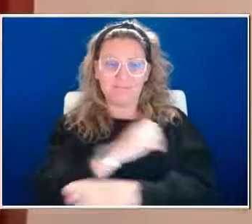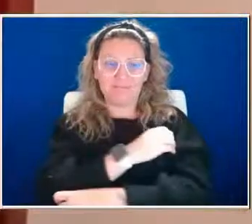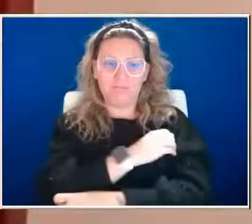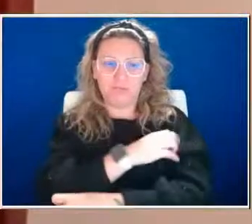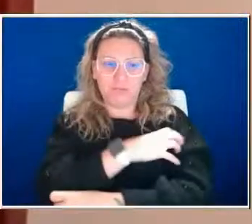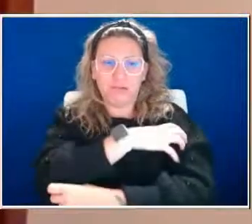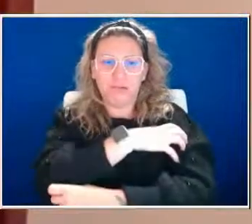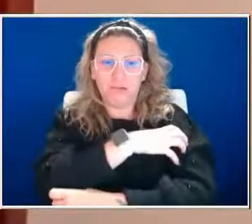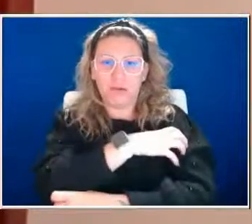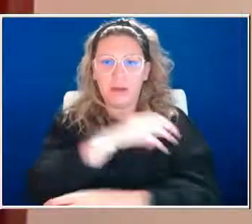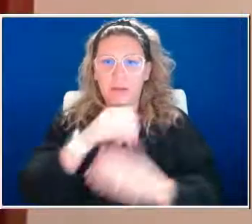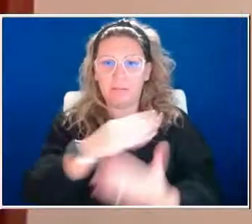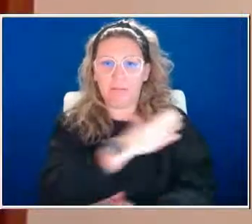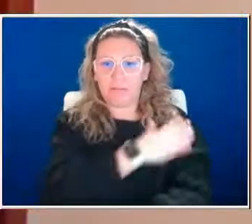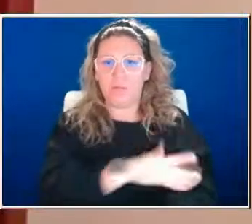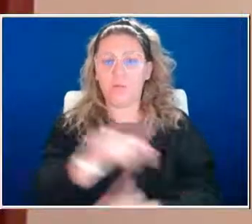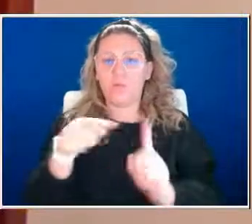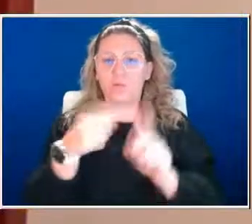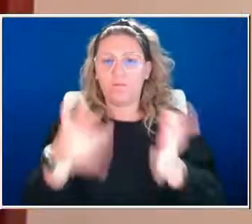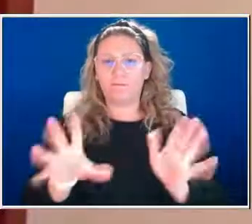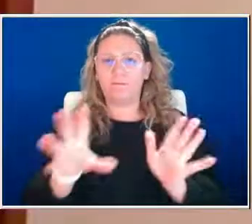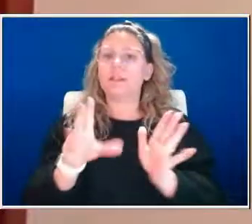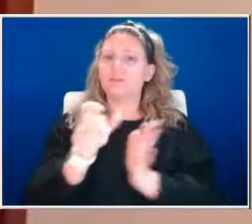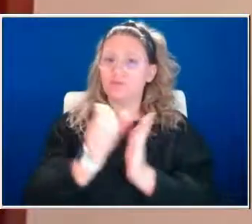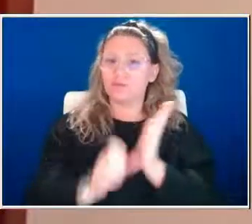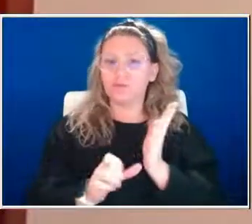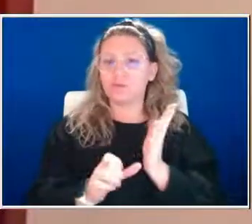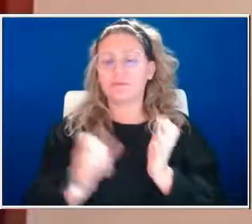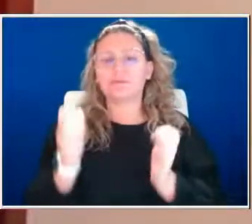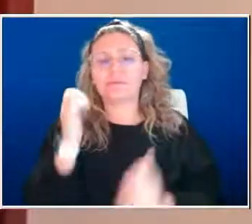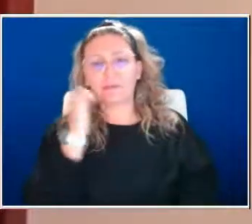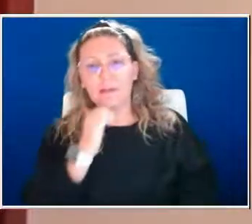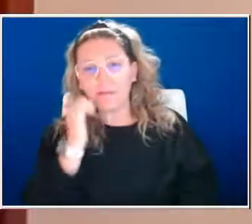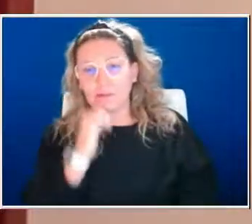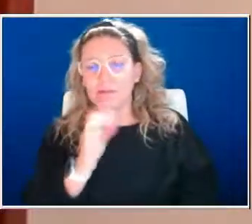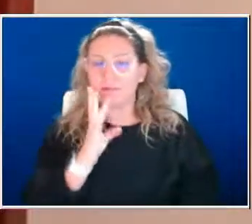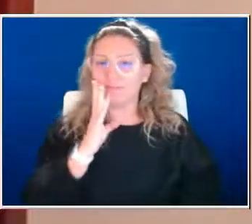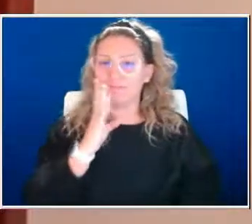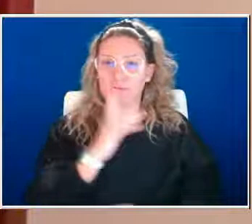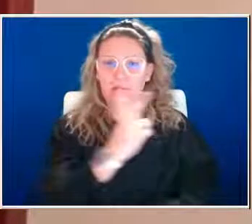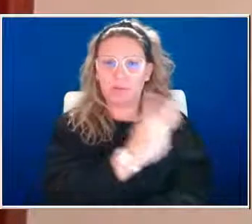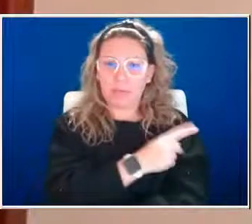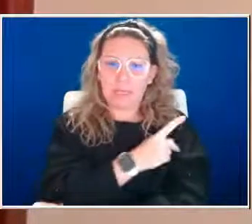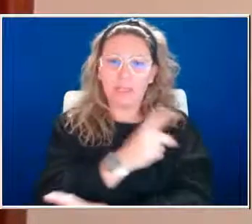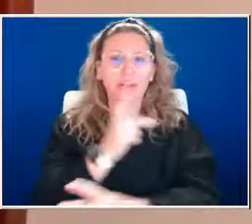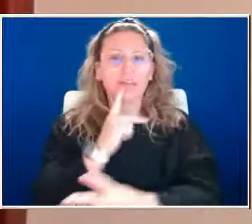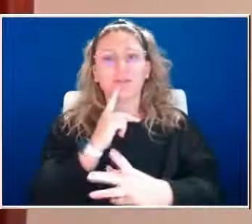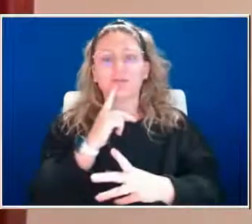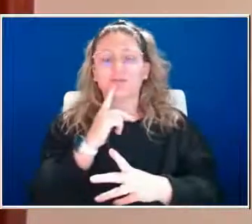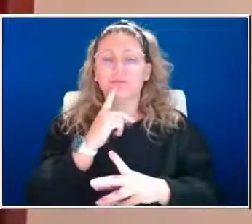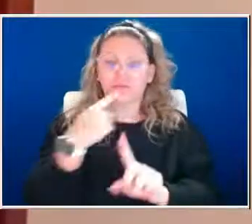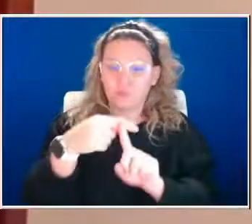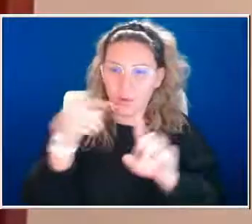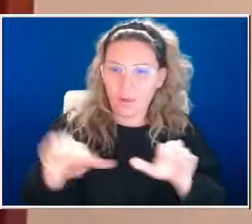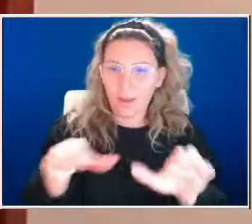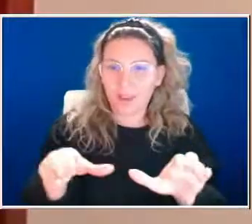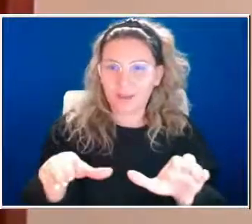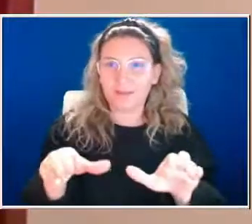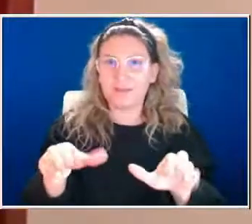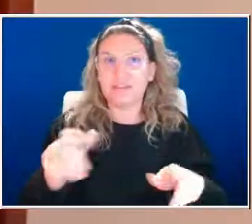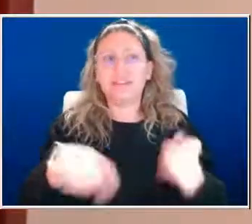surgery. And, you know, every day I talk to patients about being proactive versus